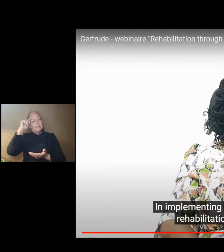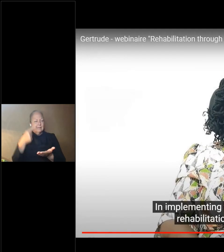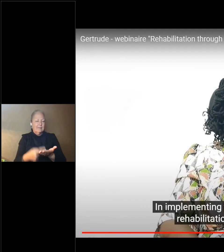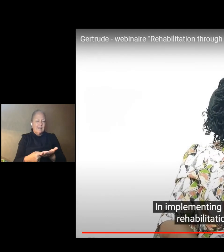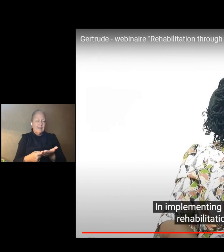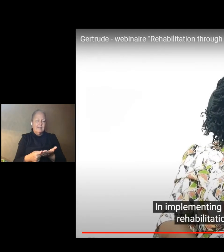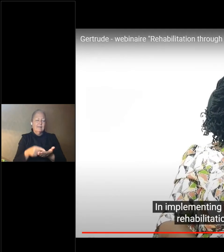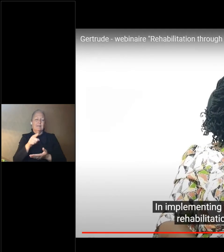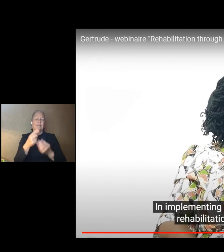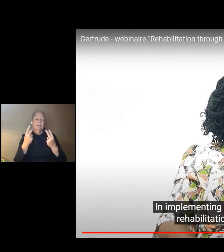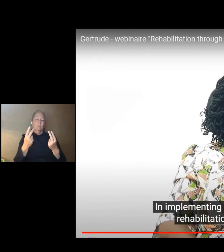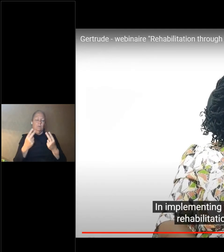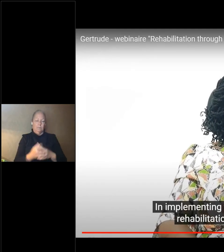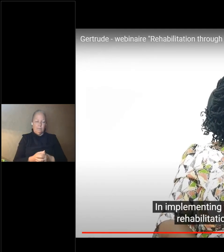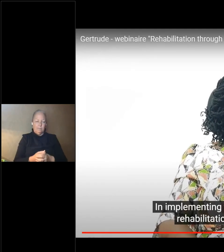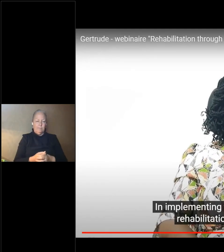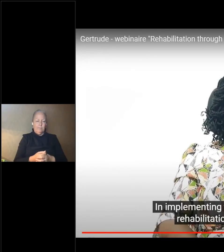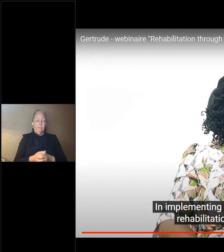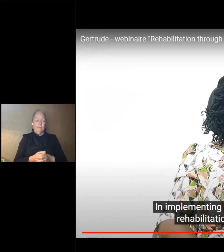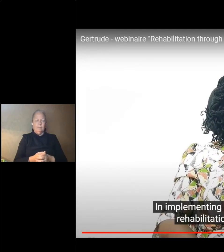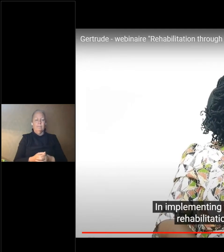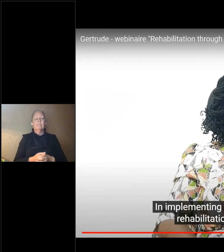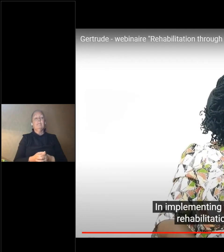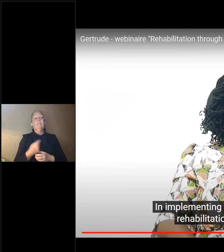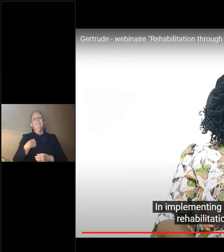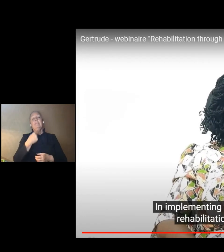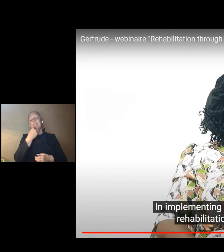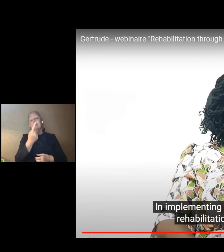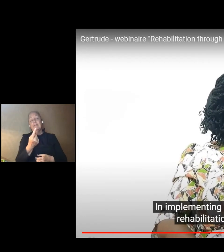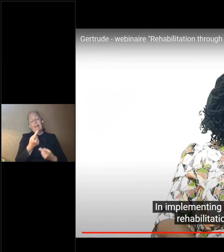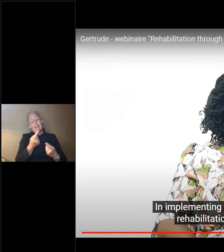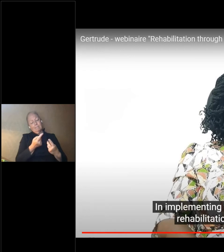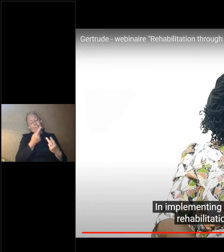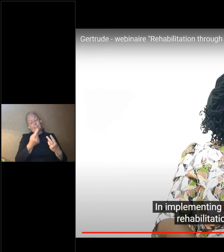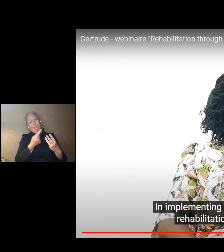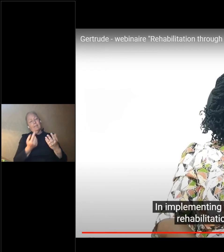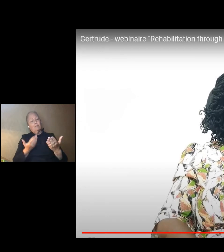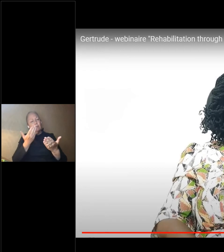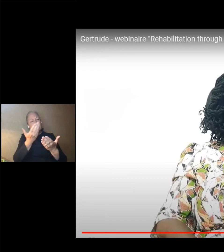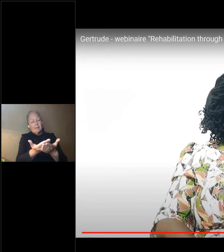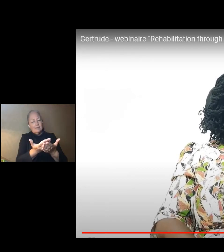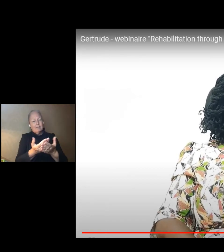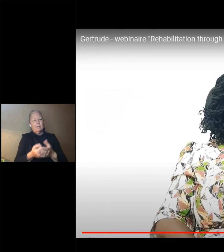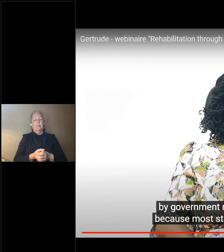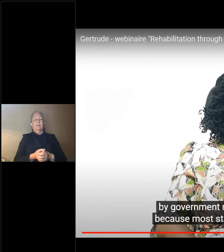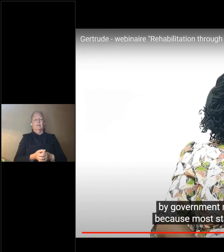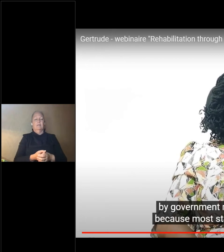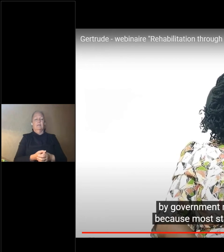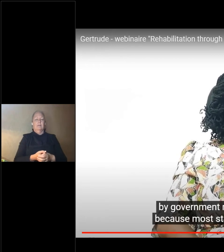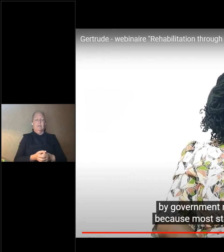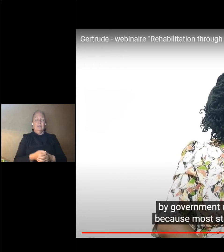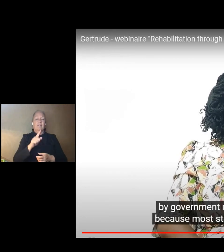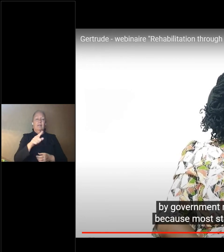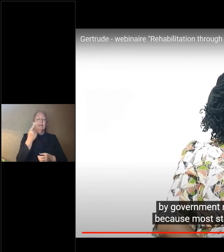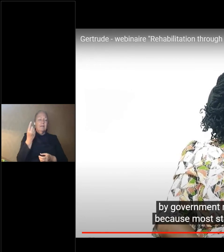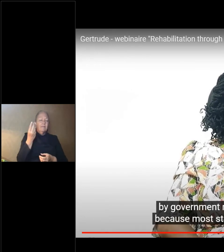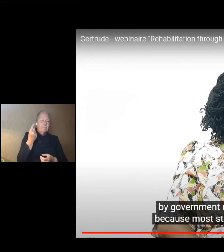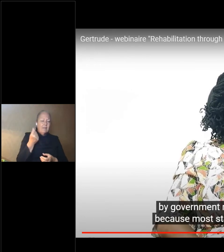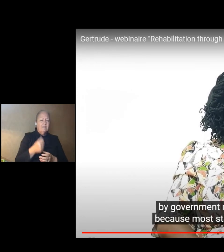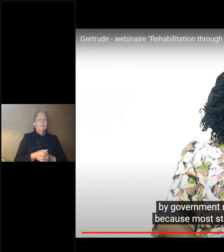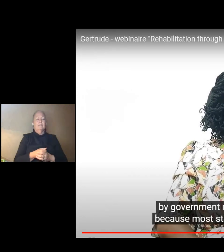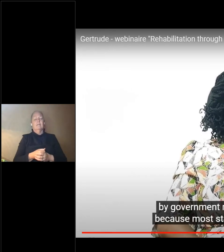In implementing this recommendation, financing rehabilitation and assistive technologies by government may